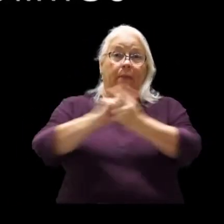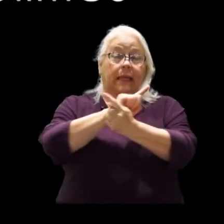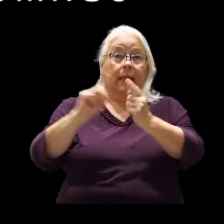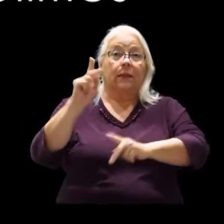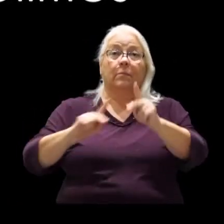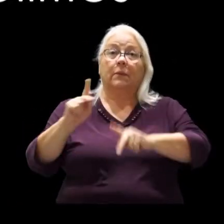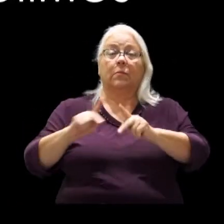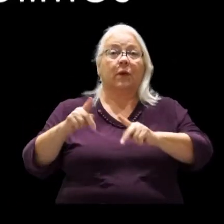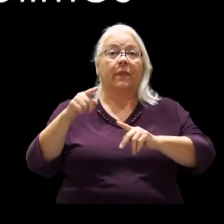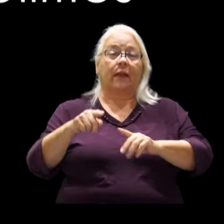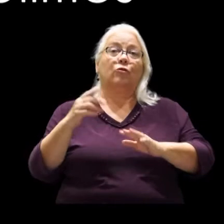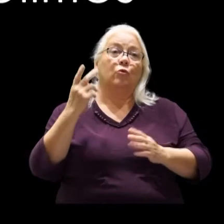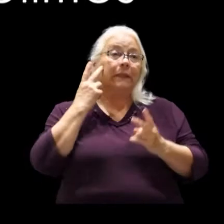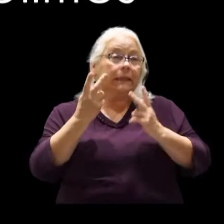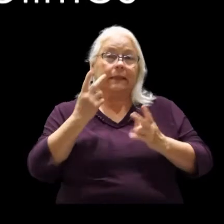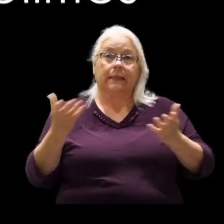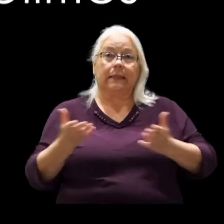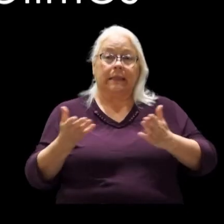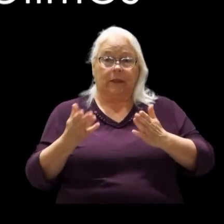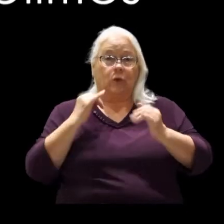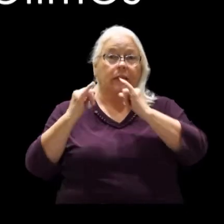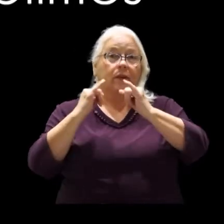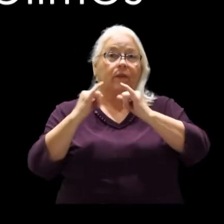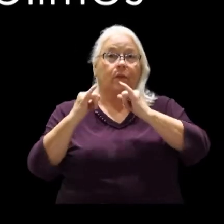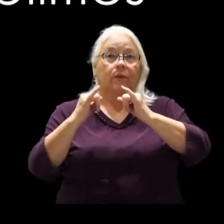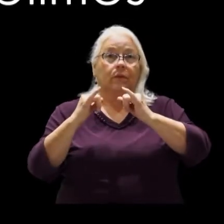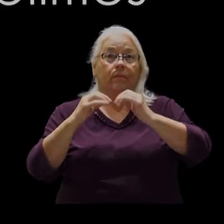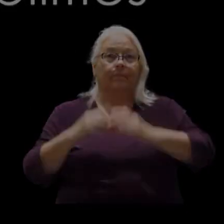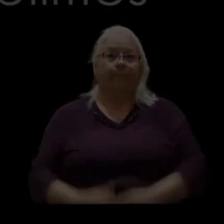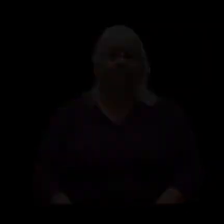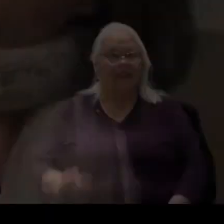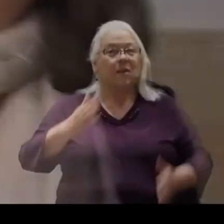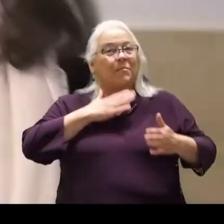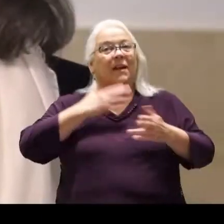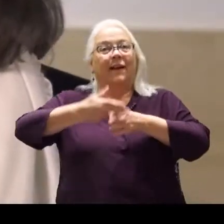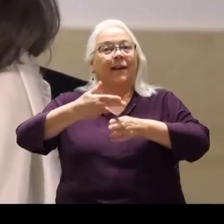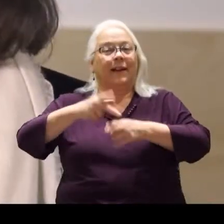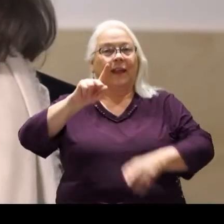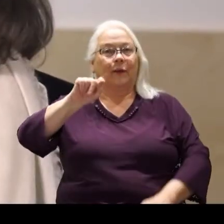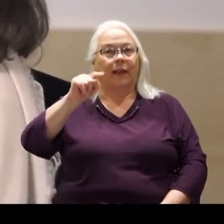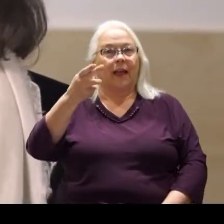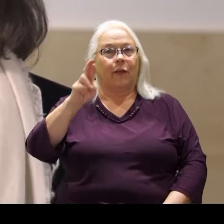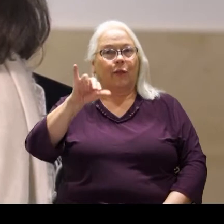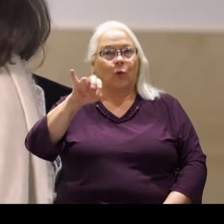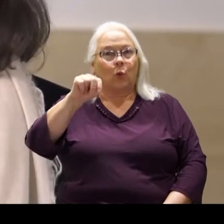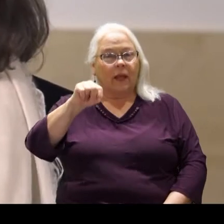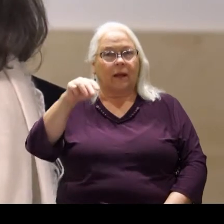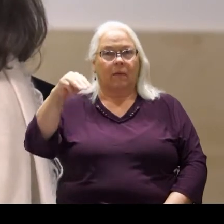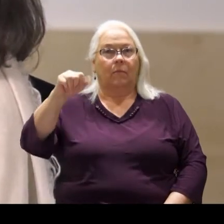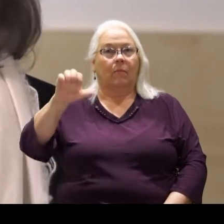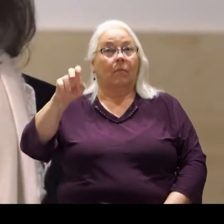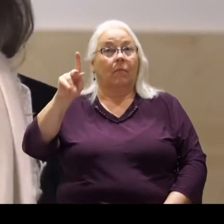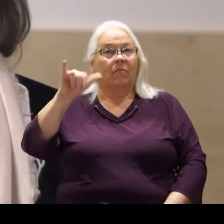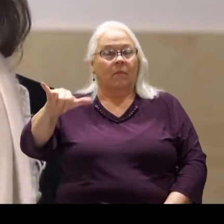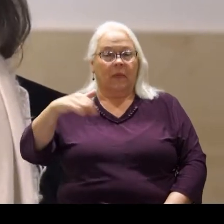enjoy hearing from the artists that you will meet today throughout the rest of this video. My name is Catherine Mackay, and I'm a